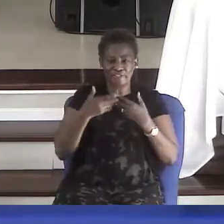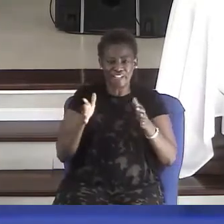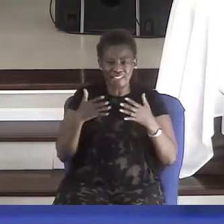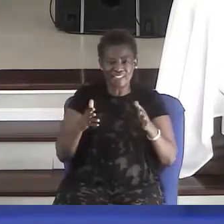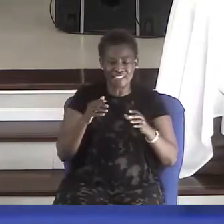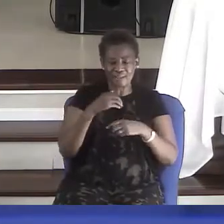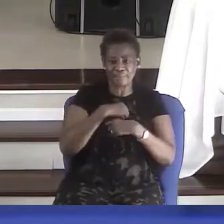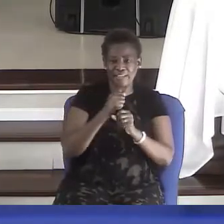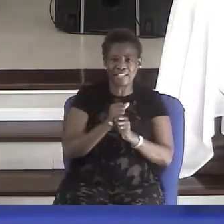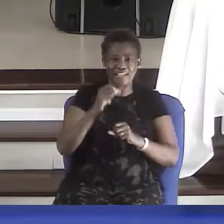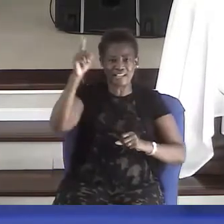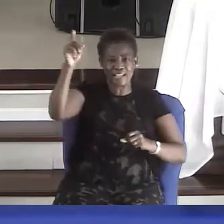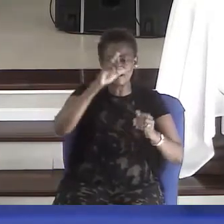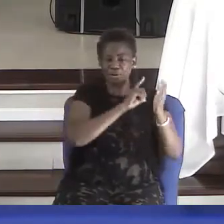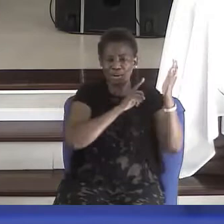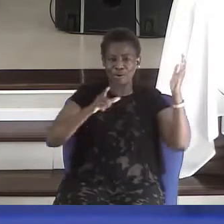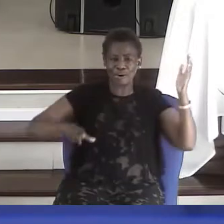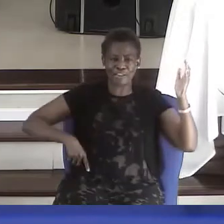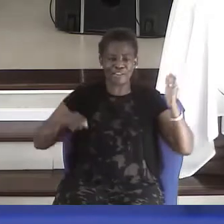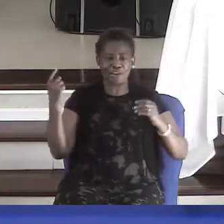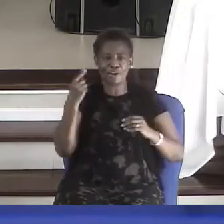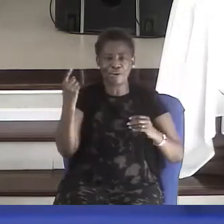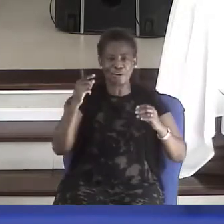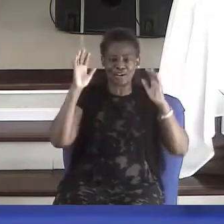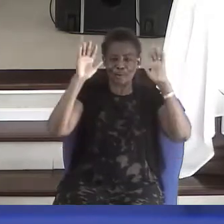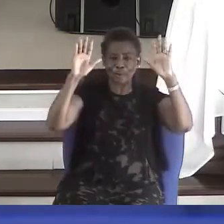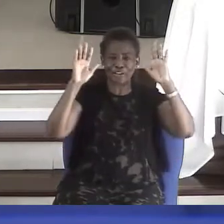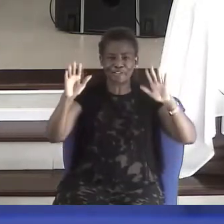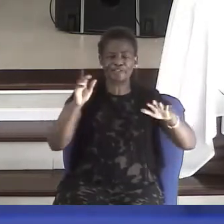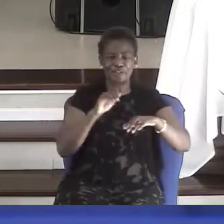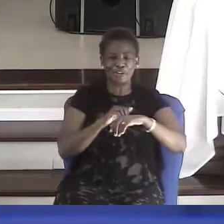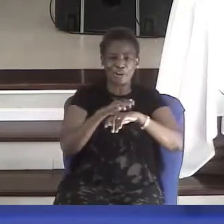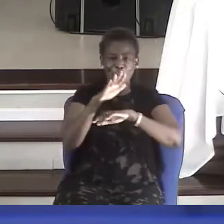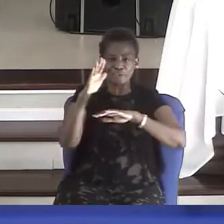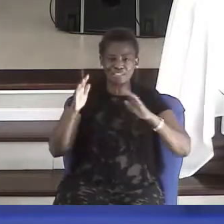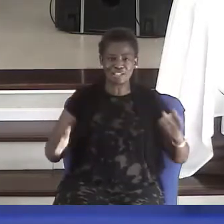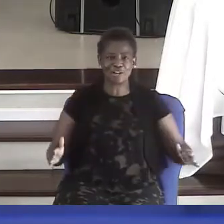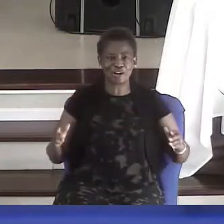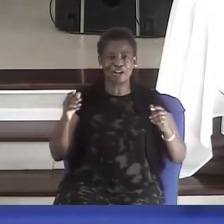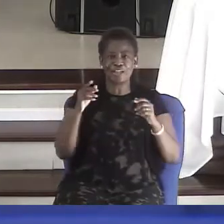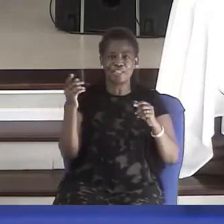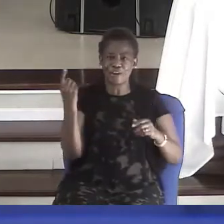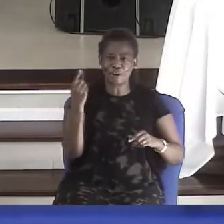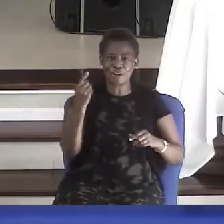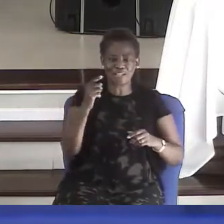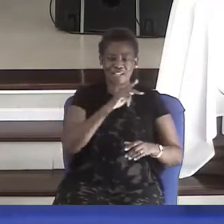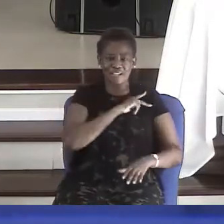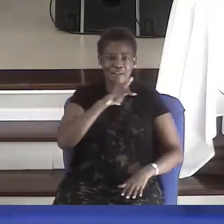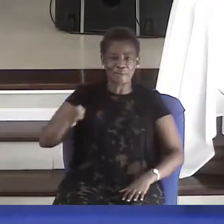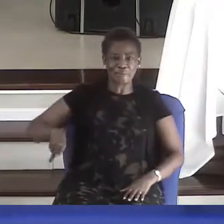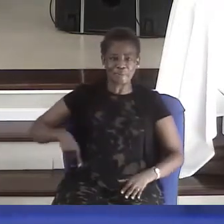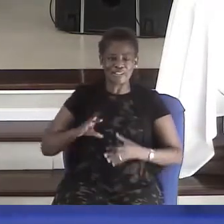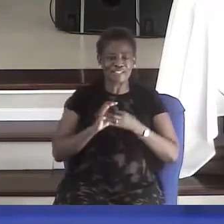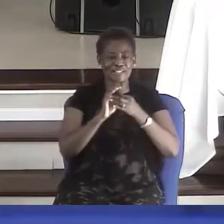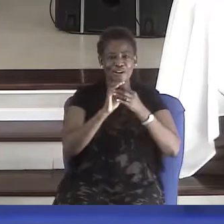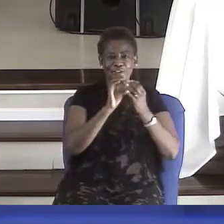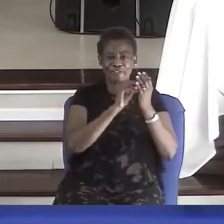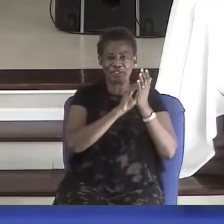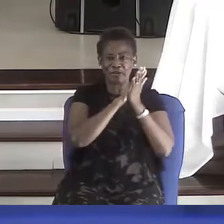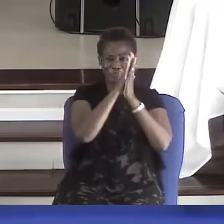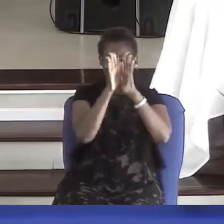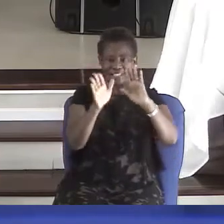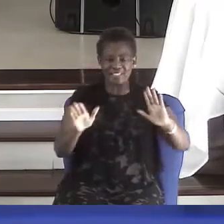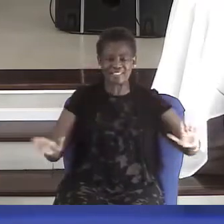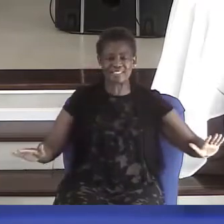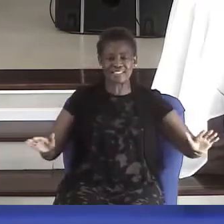the only wonderful counselor, the only Prince of Peace. I'm saying it to you today. Scripture is being